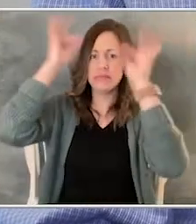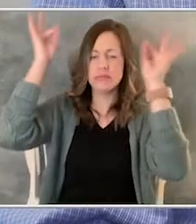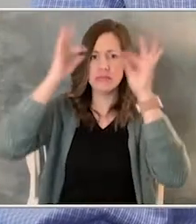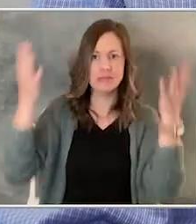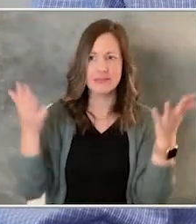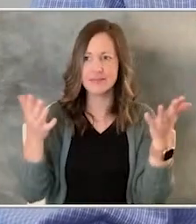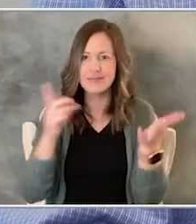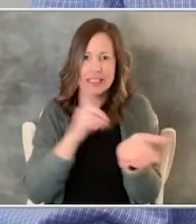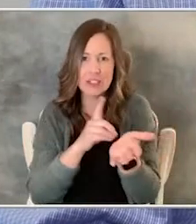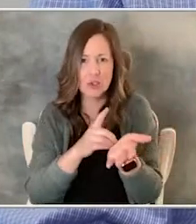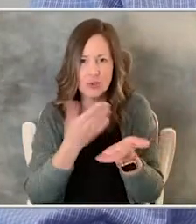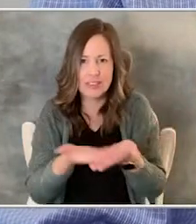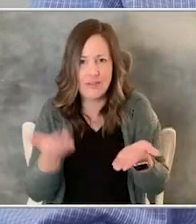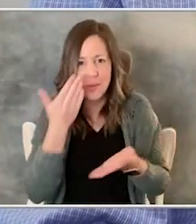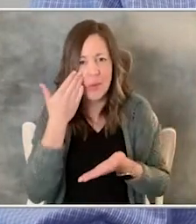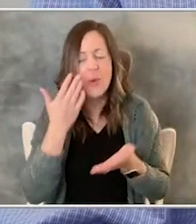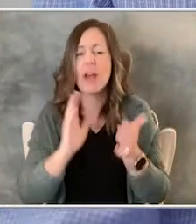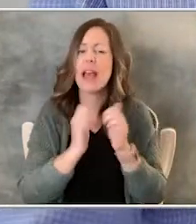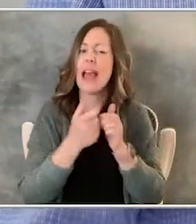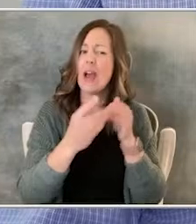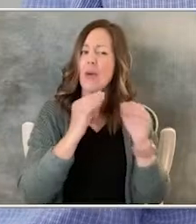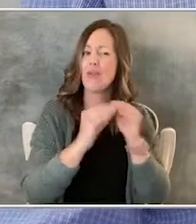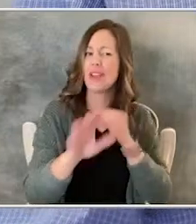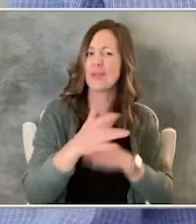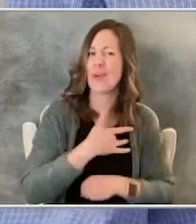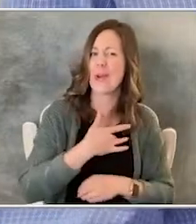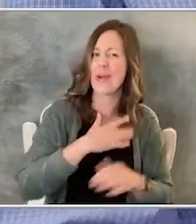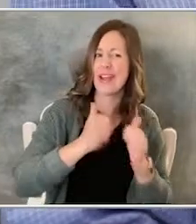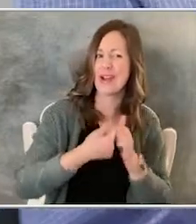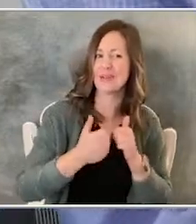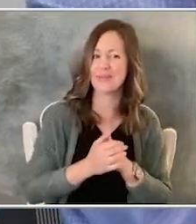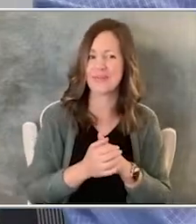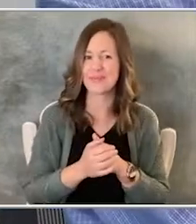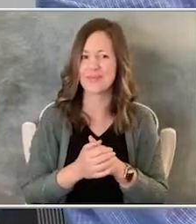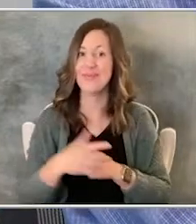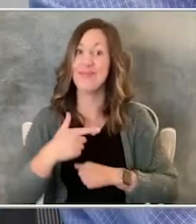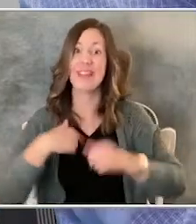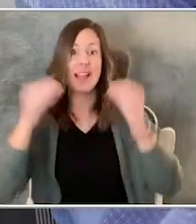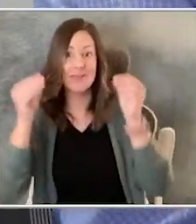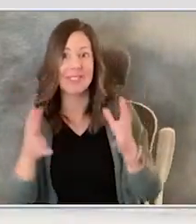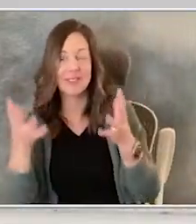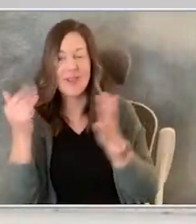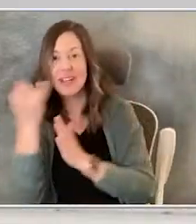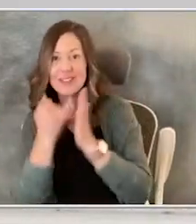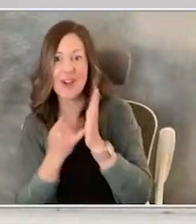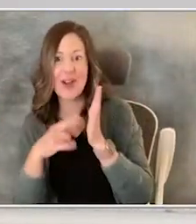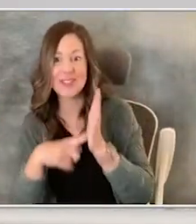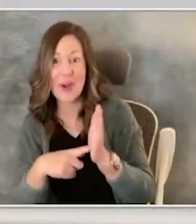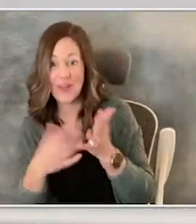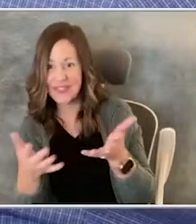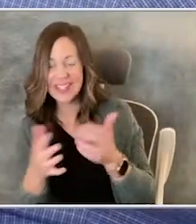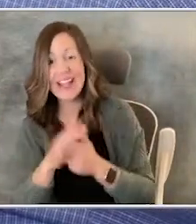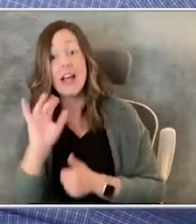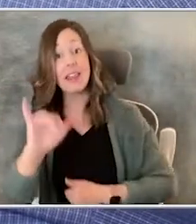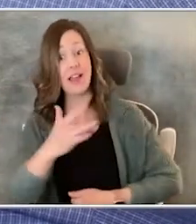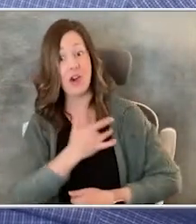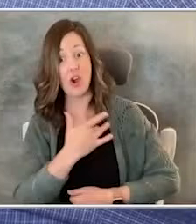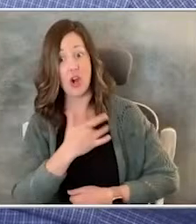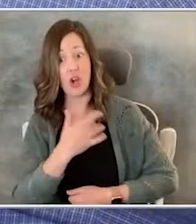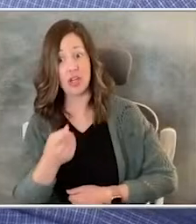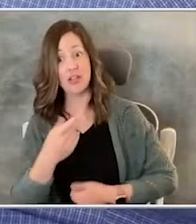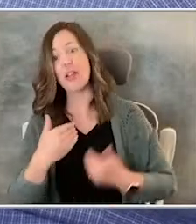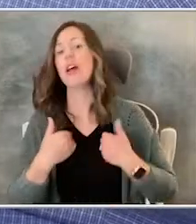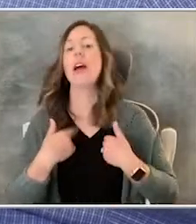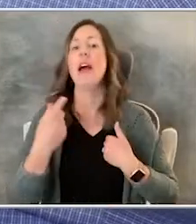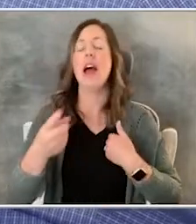chronic total occlusion, also known as a CTO. Plaque had built up, causing a total blockage in his coronary